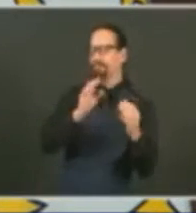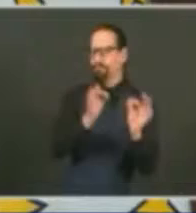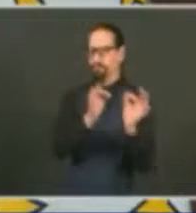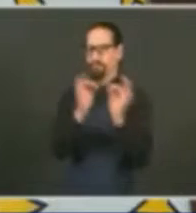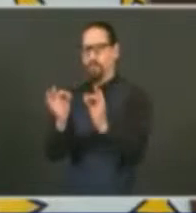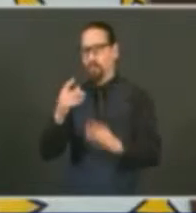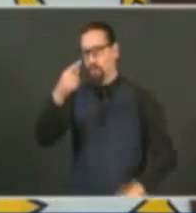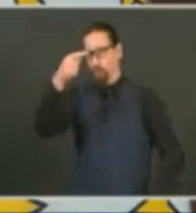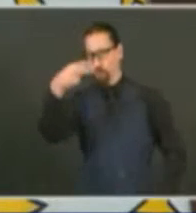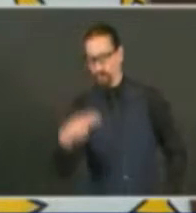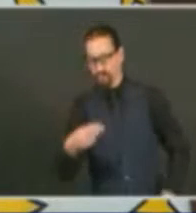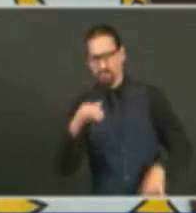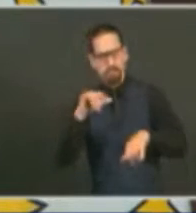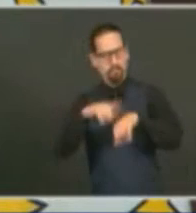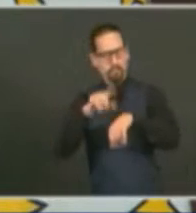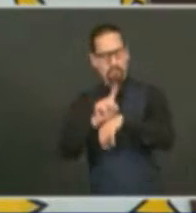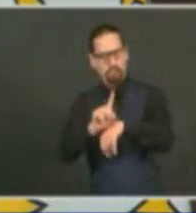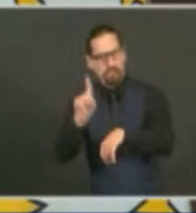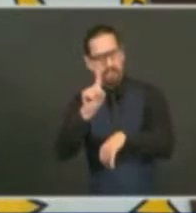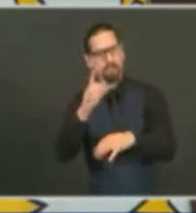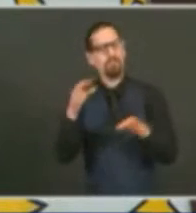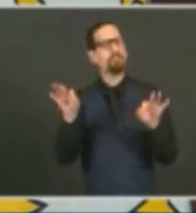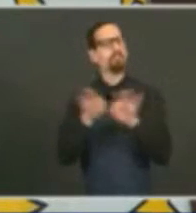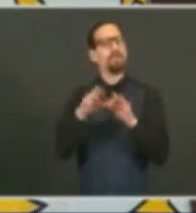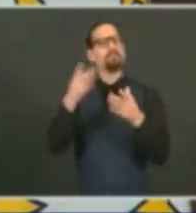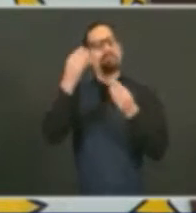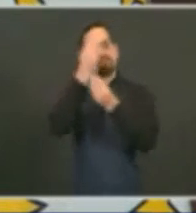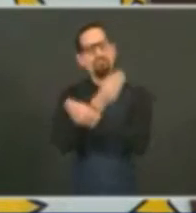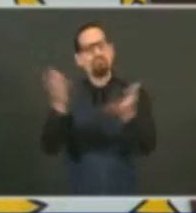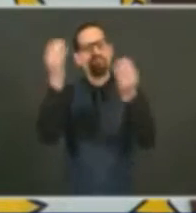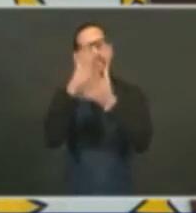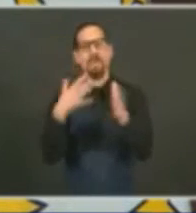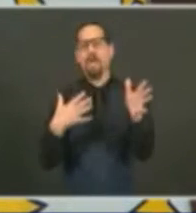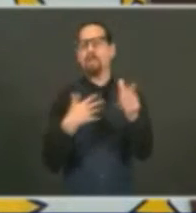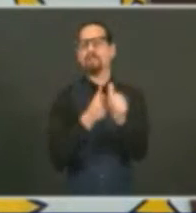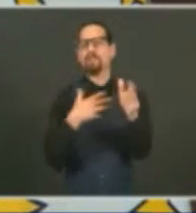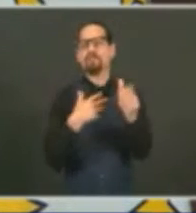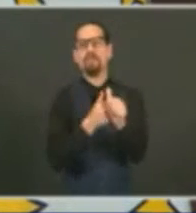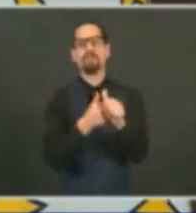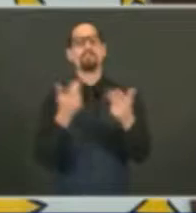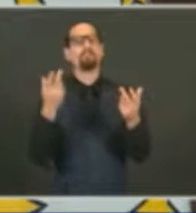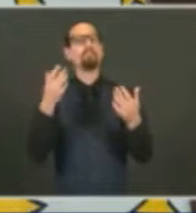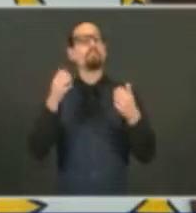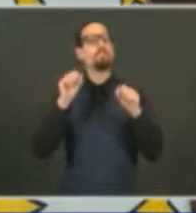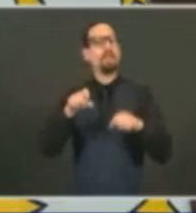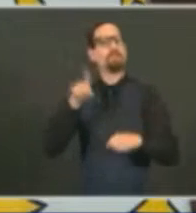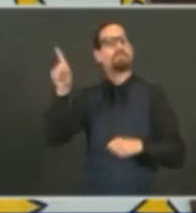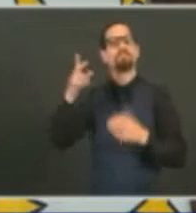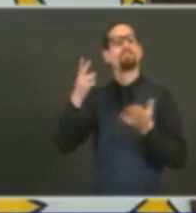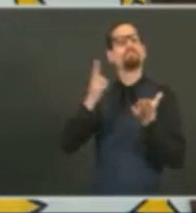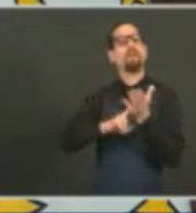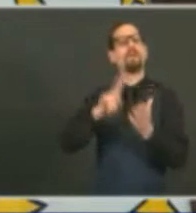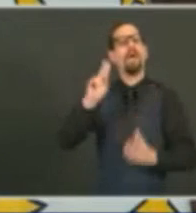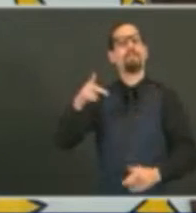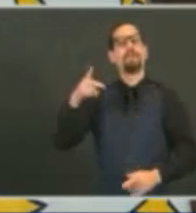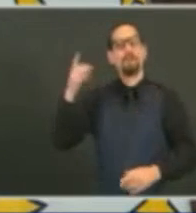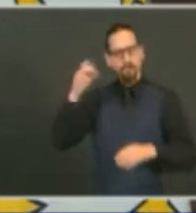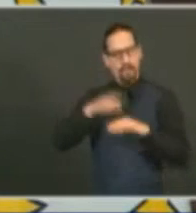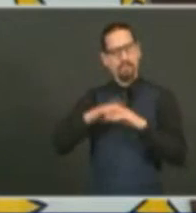would strongly recommend that you sign up for our email list. It's a daily email,